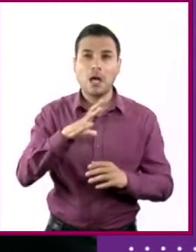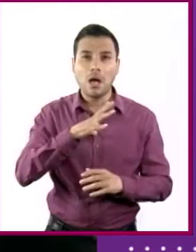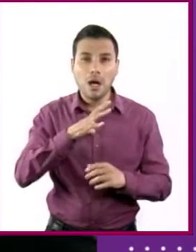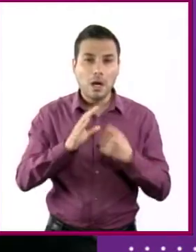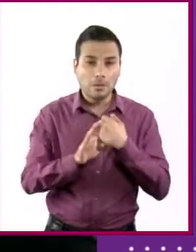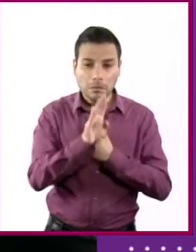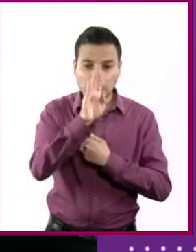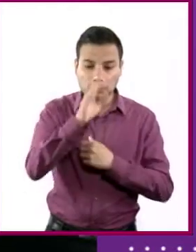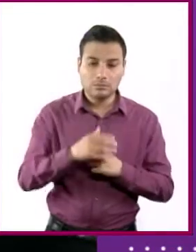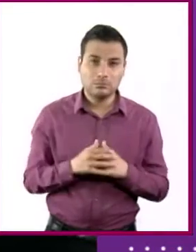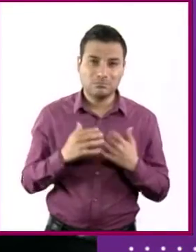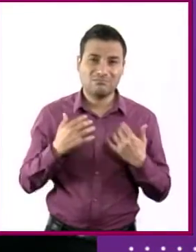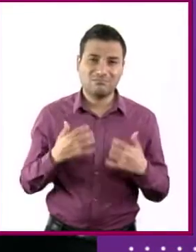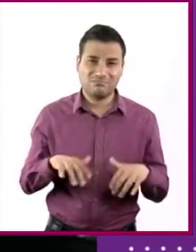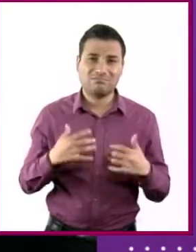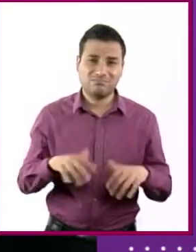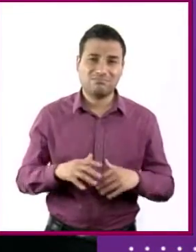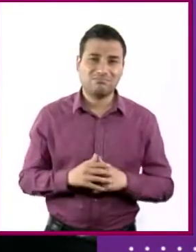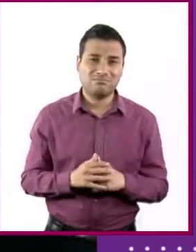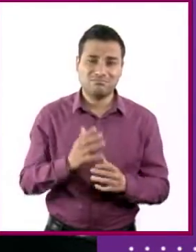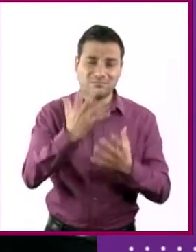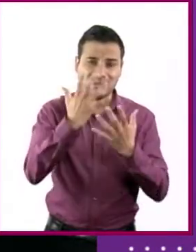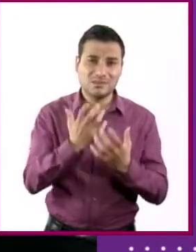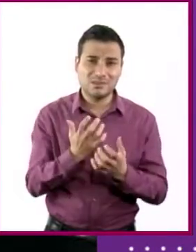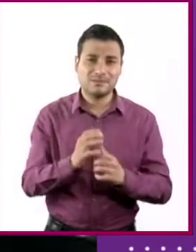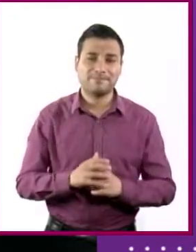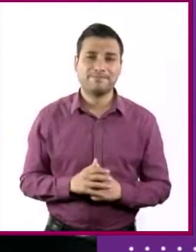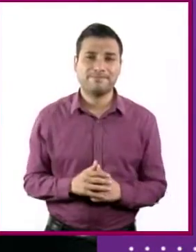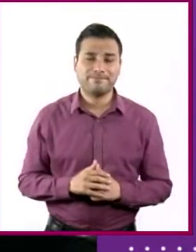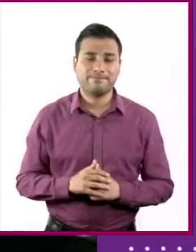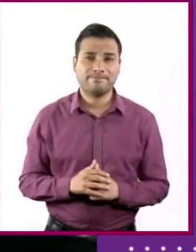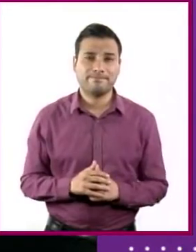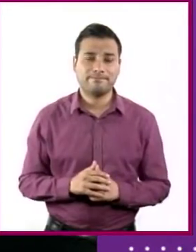It's really terrifying.